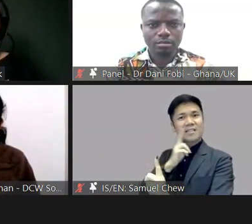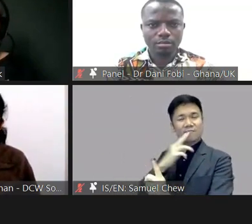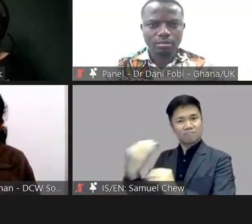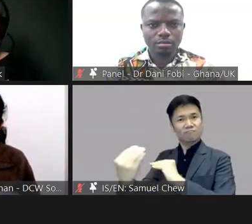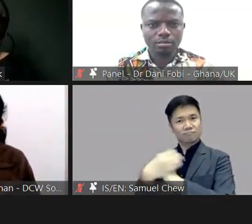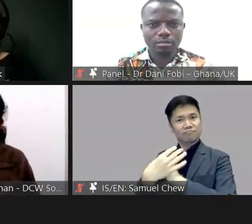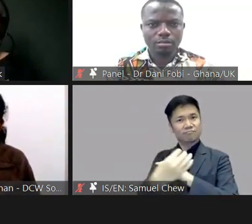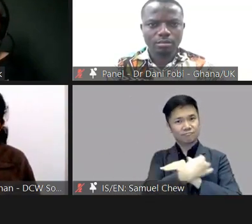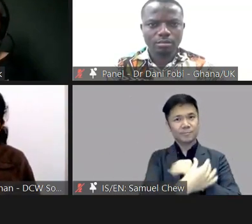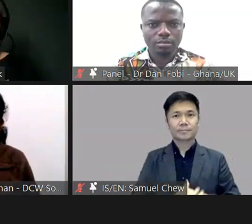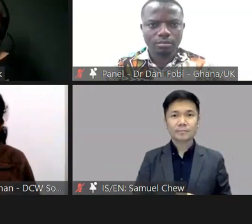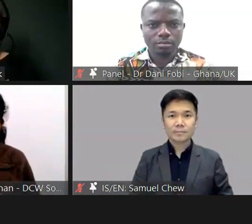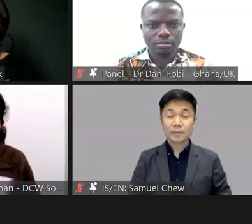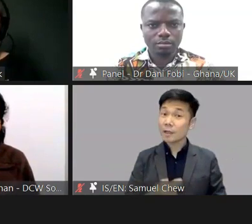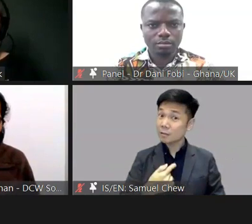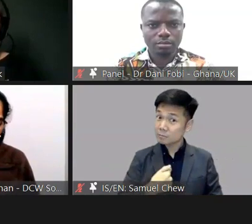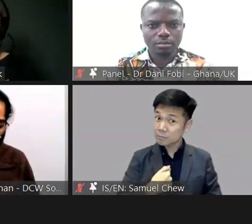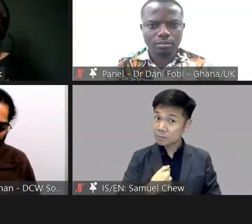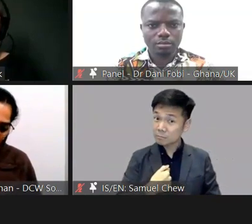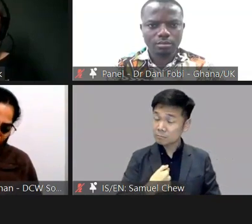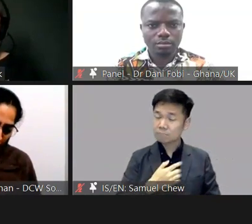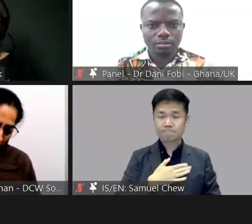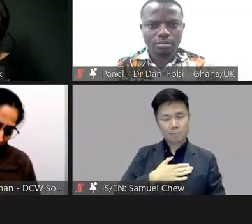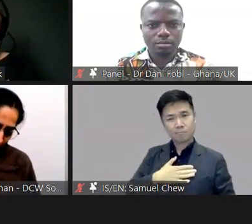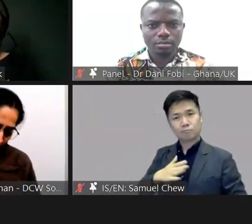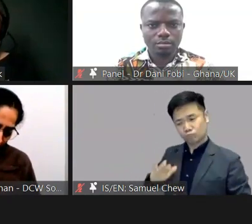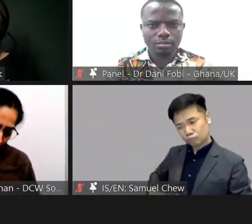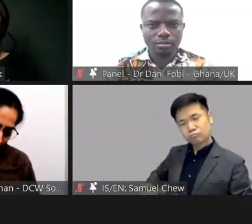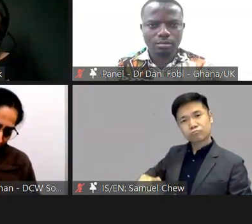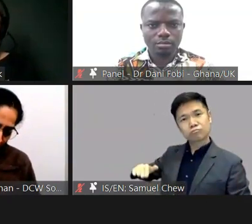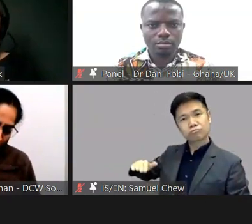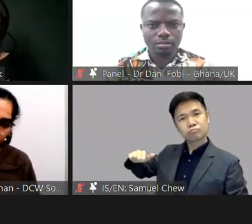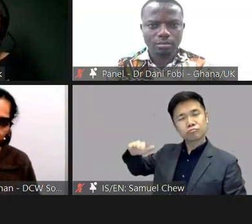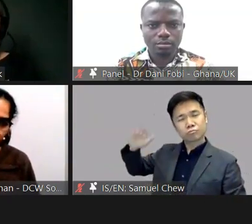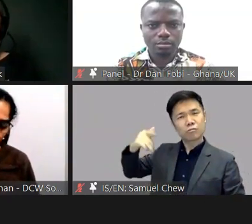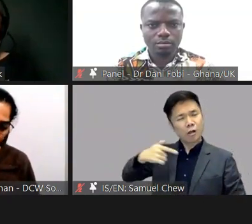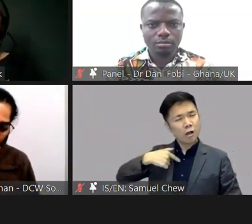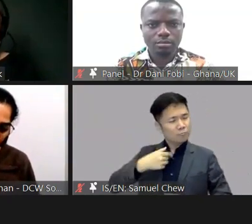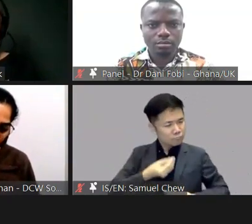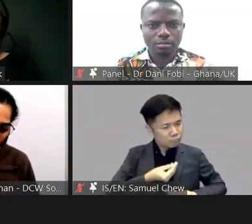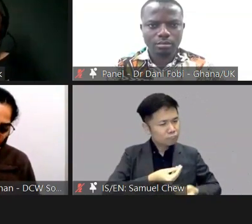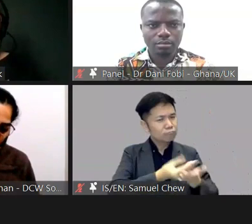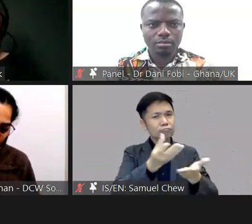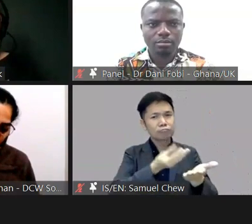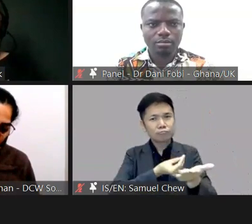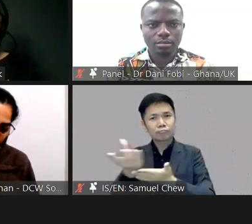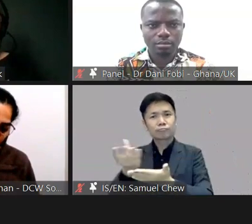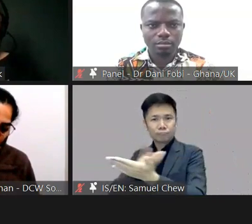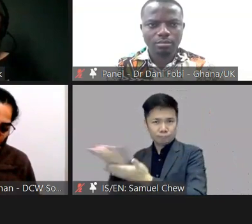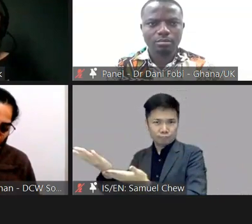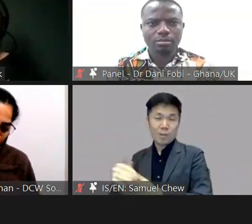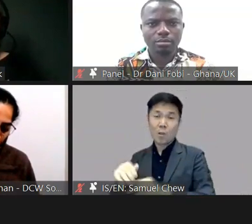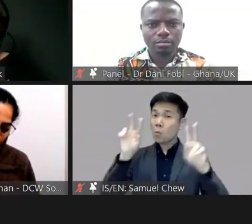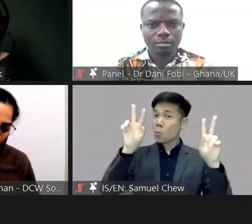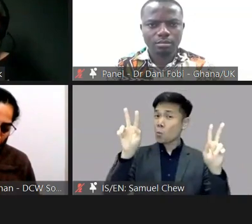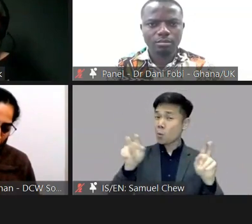stories a lot, and I also do what we call a deaf role model day, where we visit schools probably